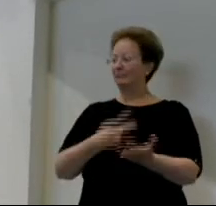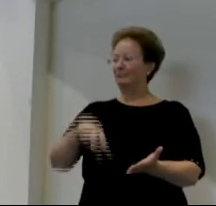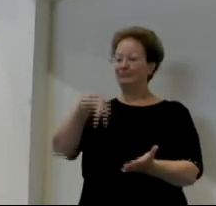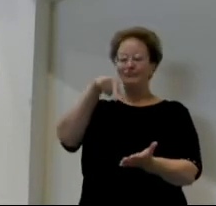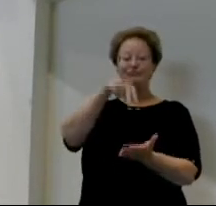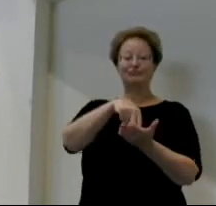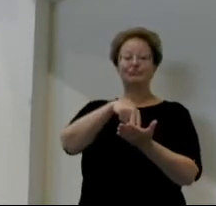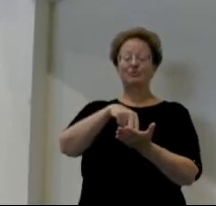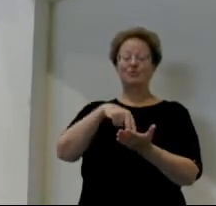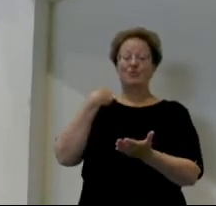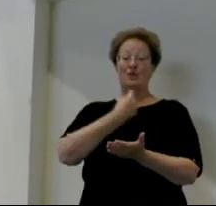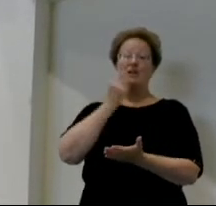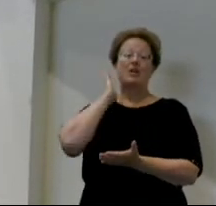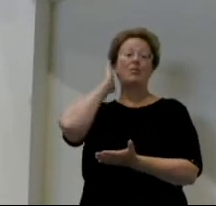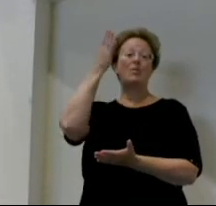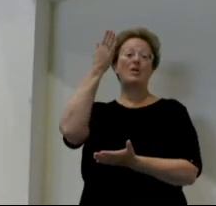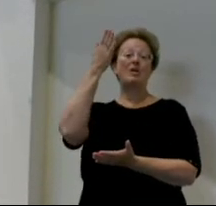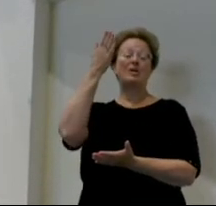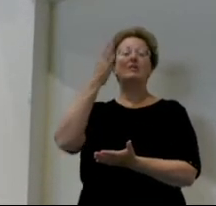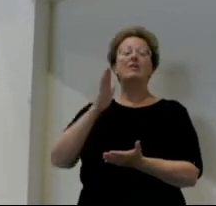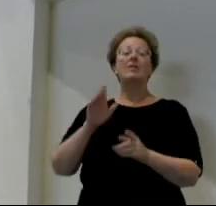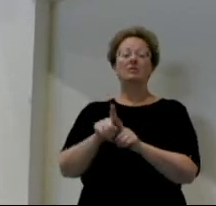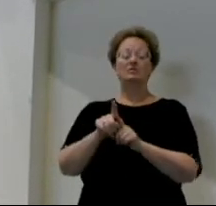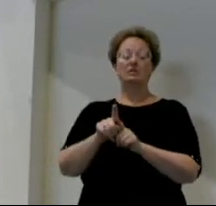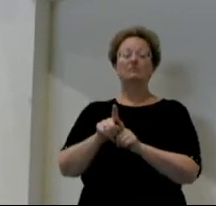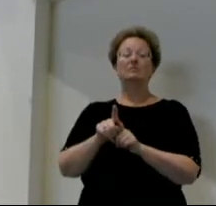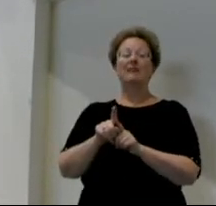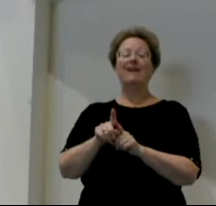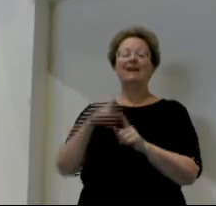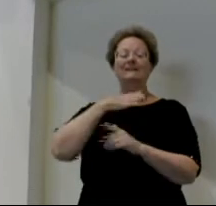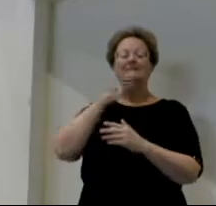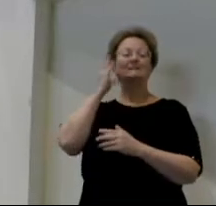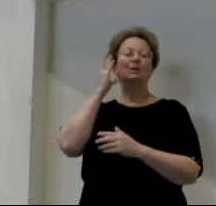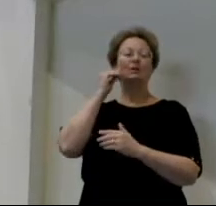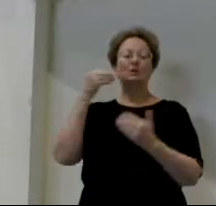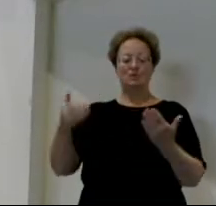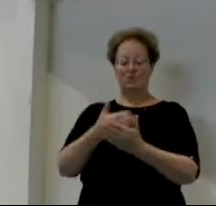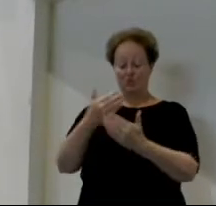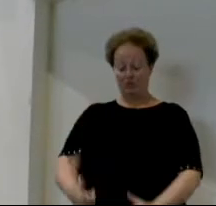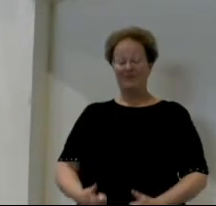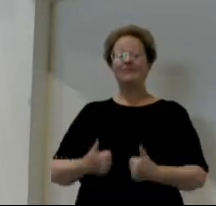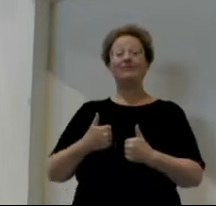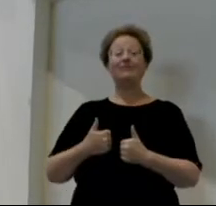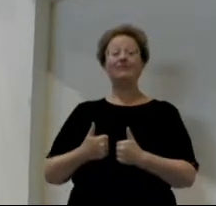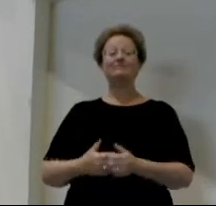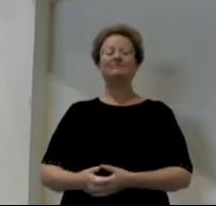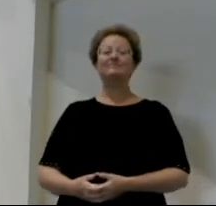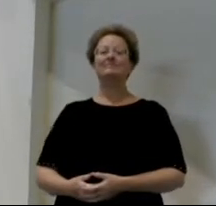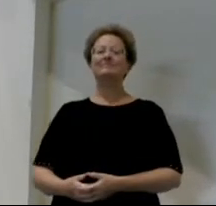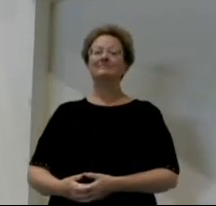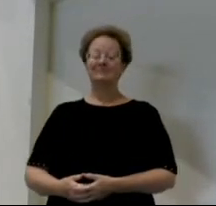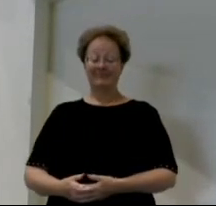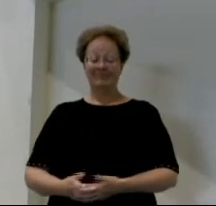Father, we too might walk in newness of life. That's what Jesus has given you and me, even while we